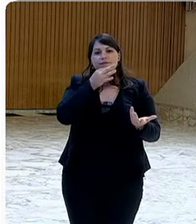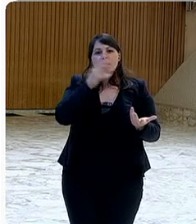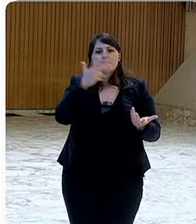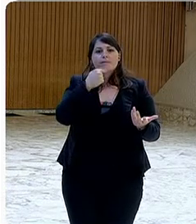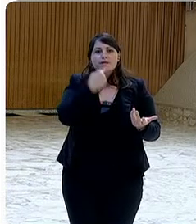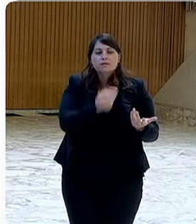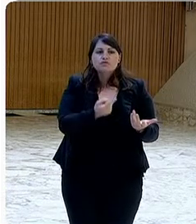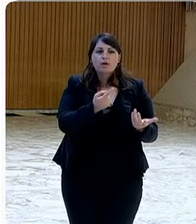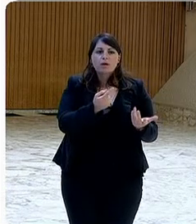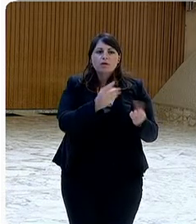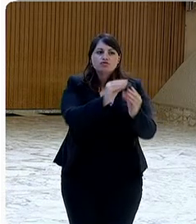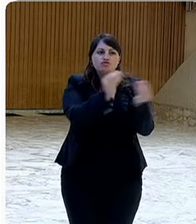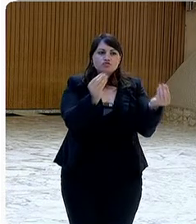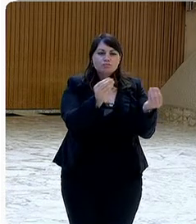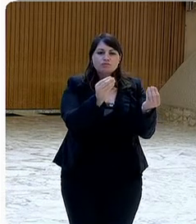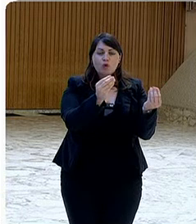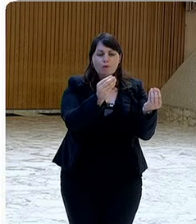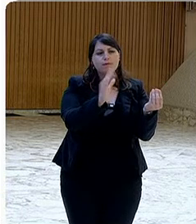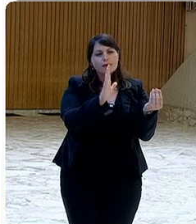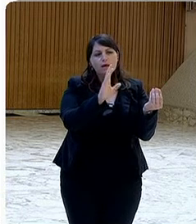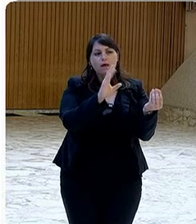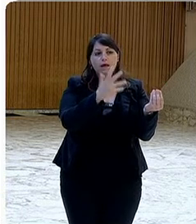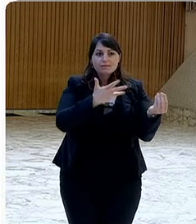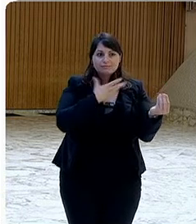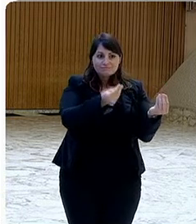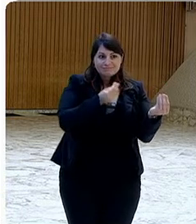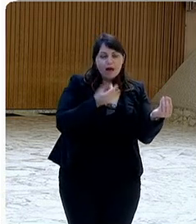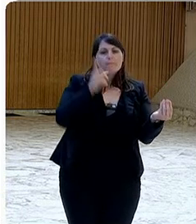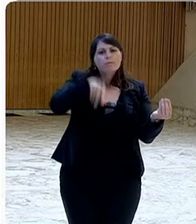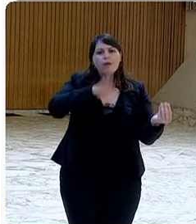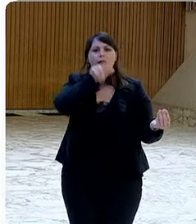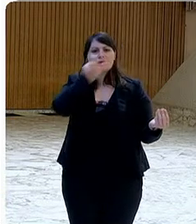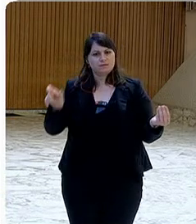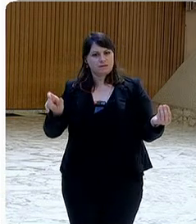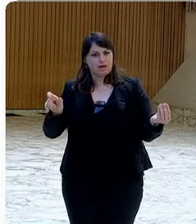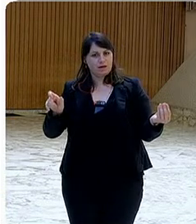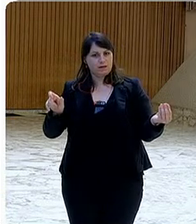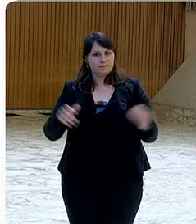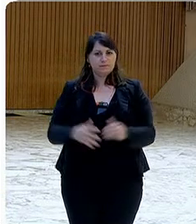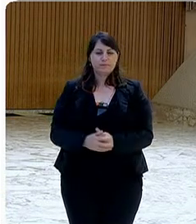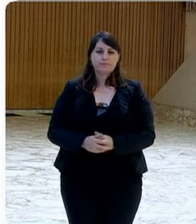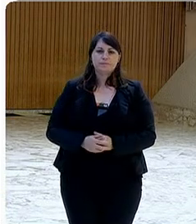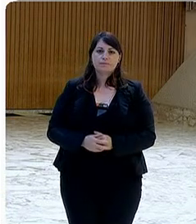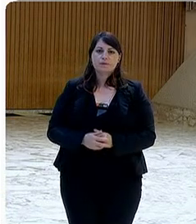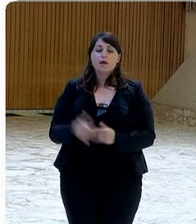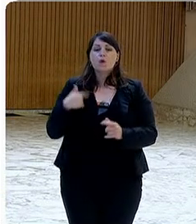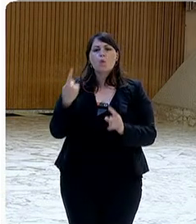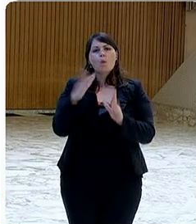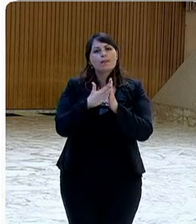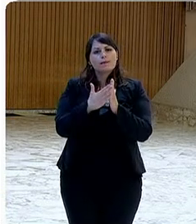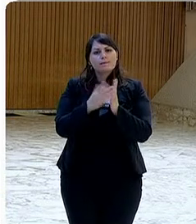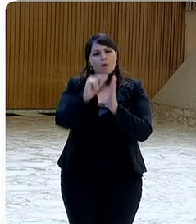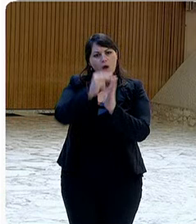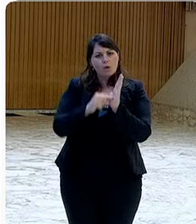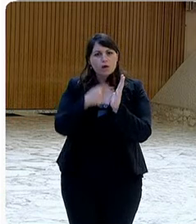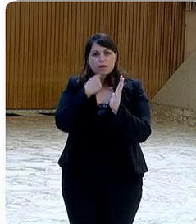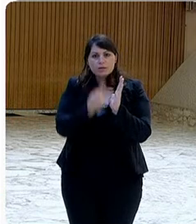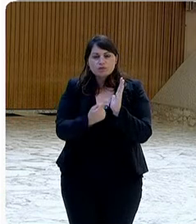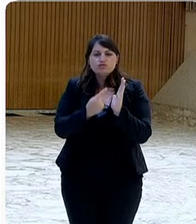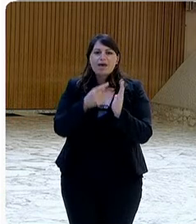in Ghana. They call senior citizens living ancestors. A good attitude,